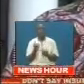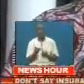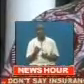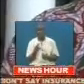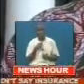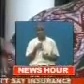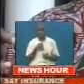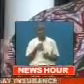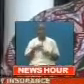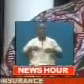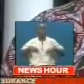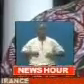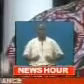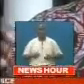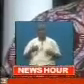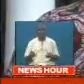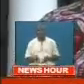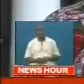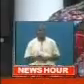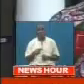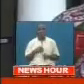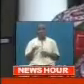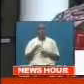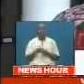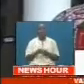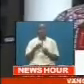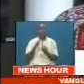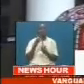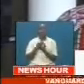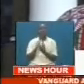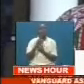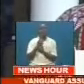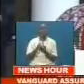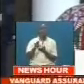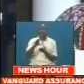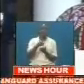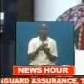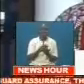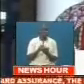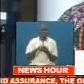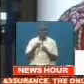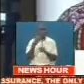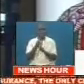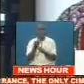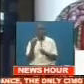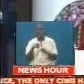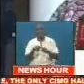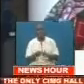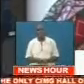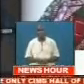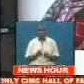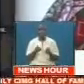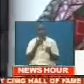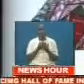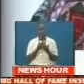I'm retired, I'm doing this thing. I started it about 4 years ago, and